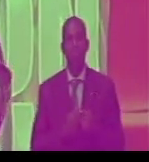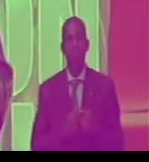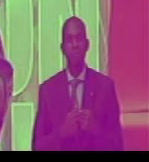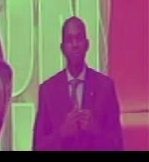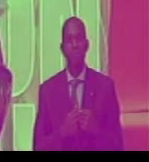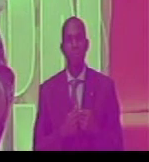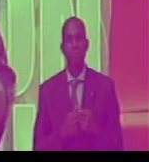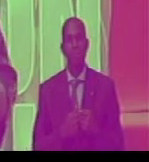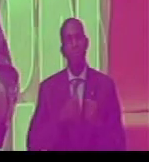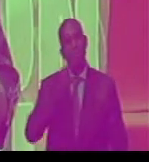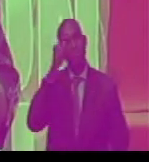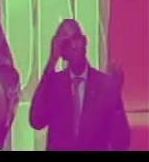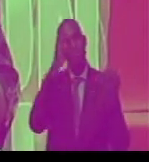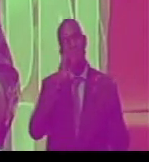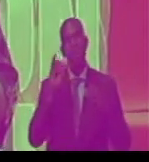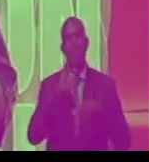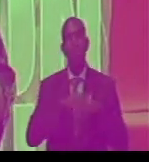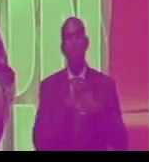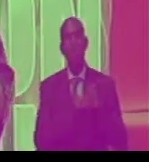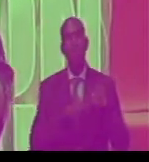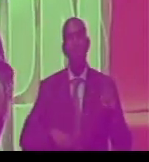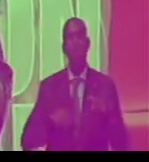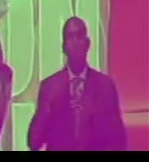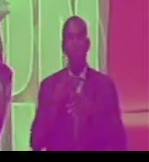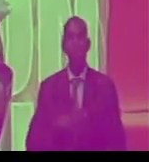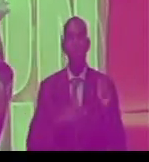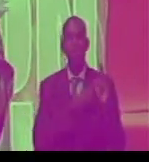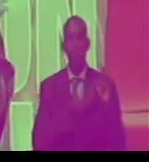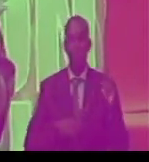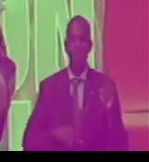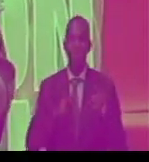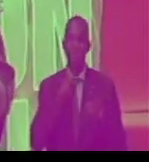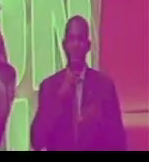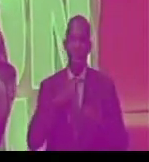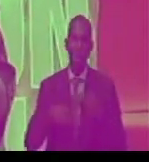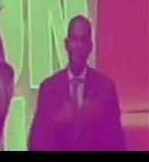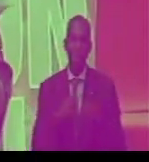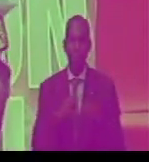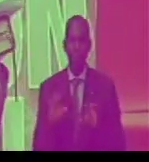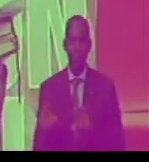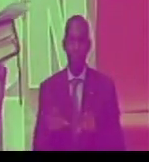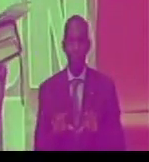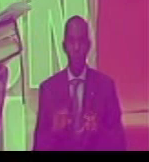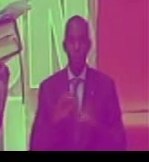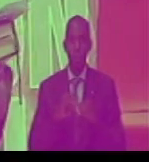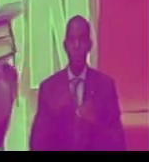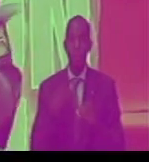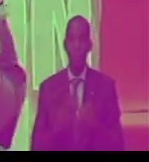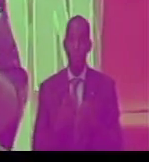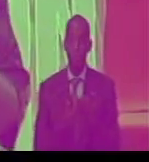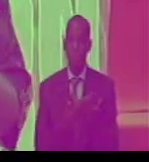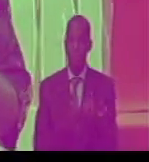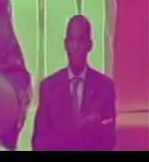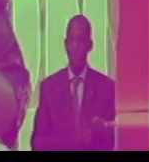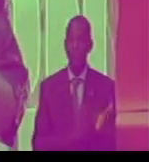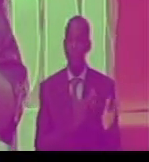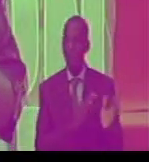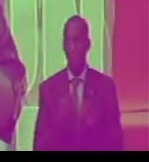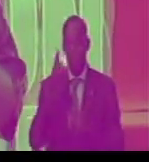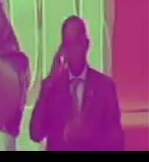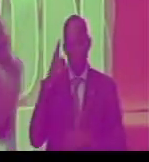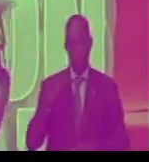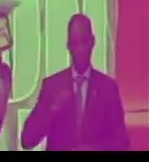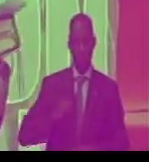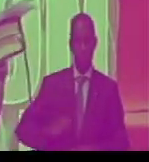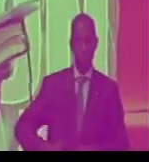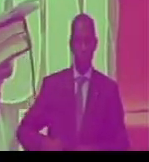with the three pastors I have in my justice group, hoping on God, Lord, what the Lord is about to do. Then